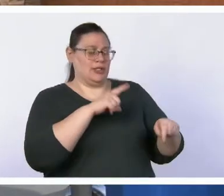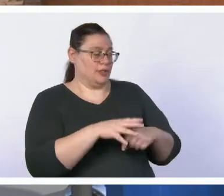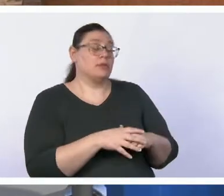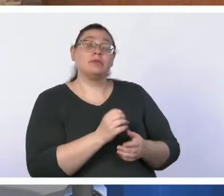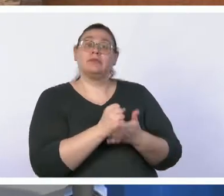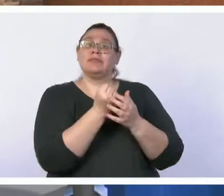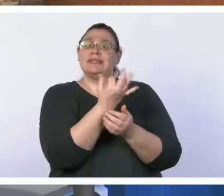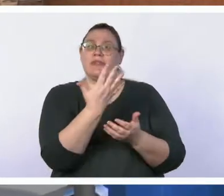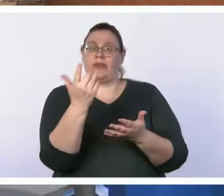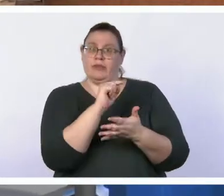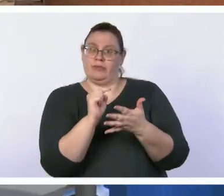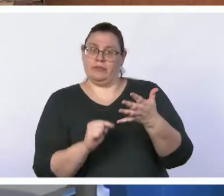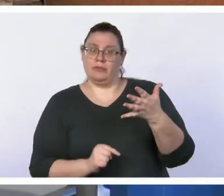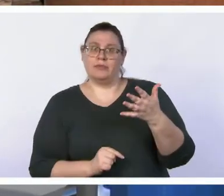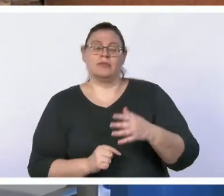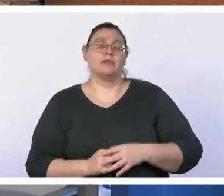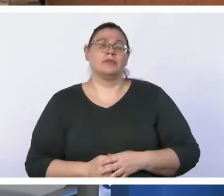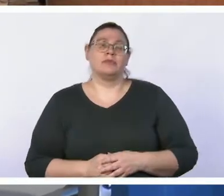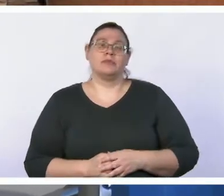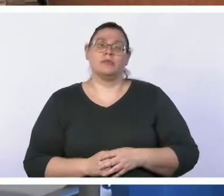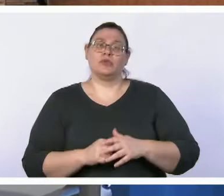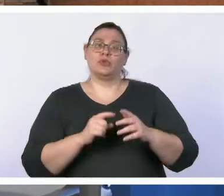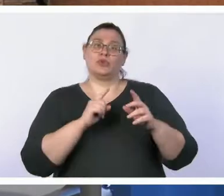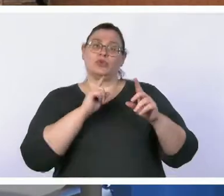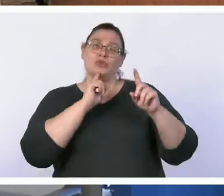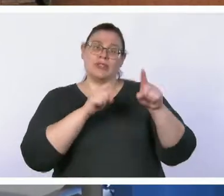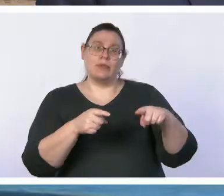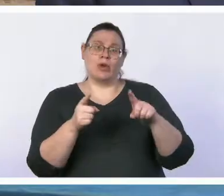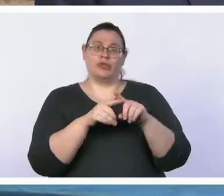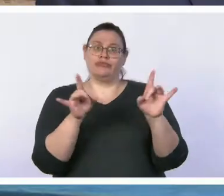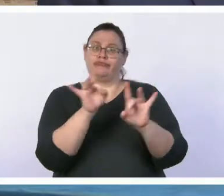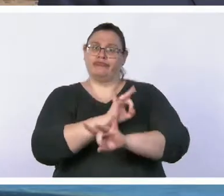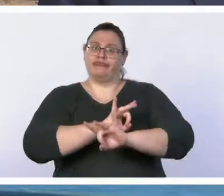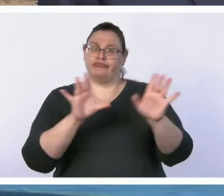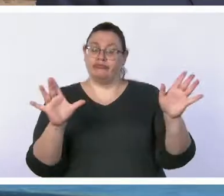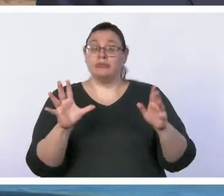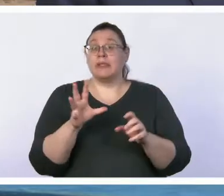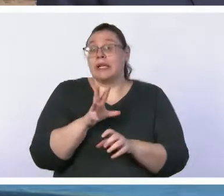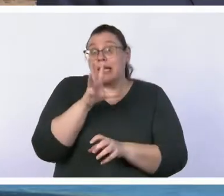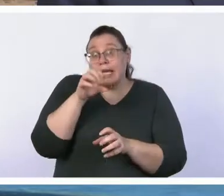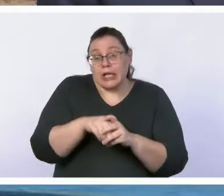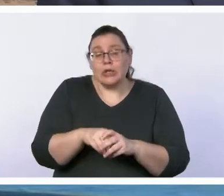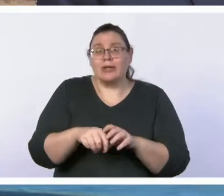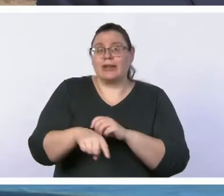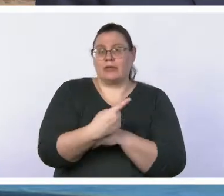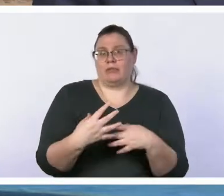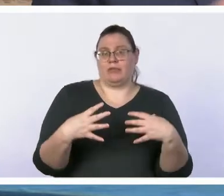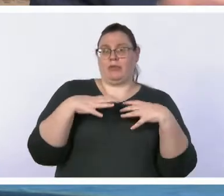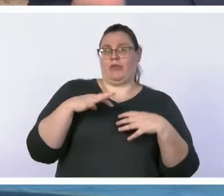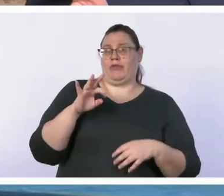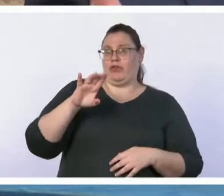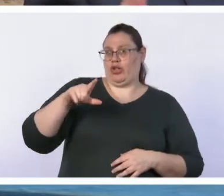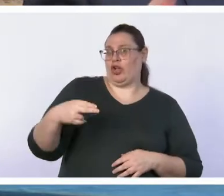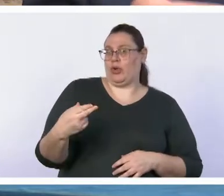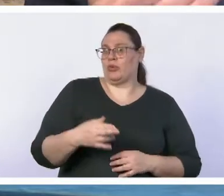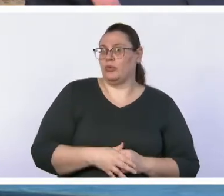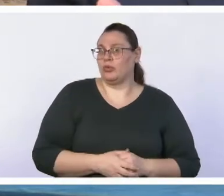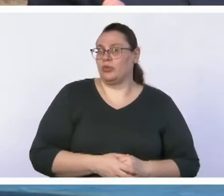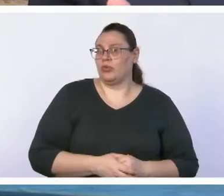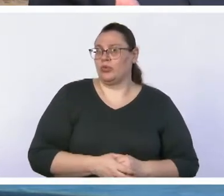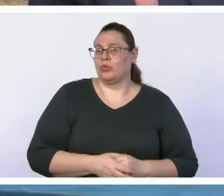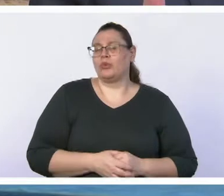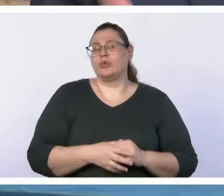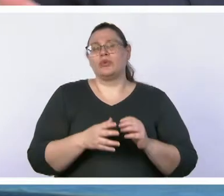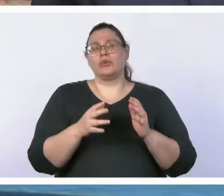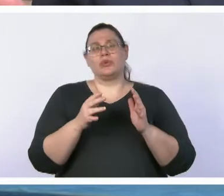of steps to respond to this crisis, including furloughs themselves. Okay. So there has to be that kind of